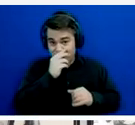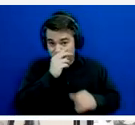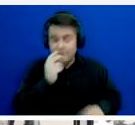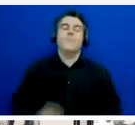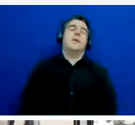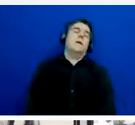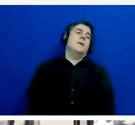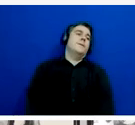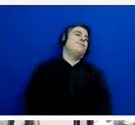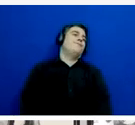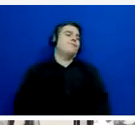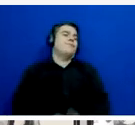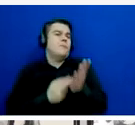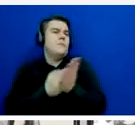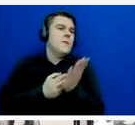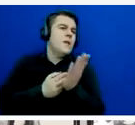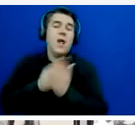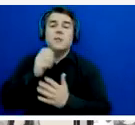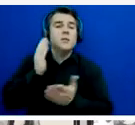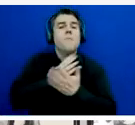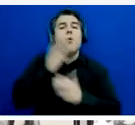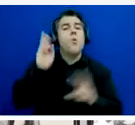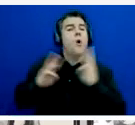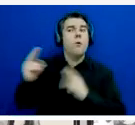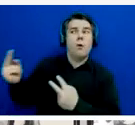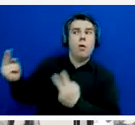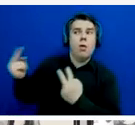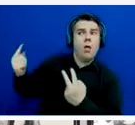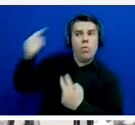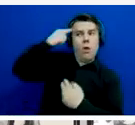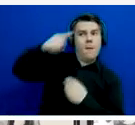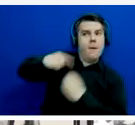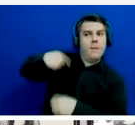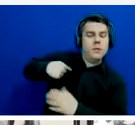Honestly, when I stopped worrying so much about what everyone thought of me and just started thinking about